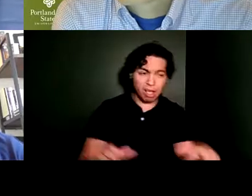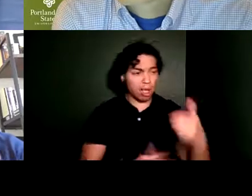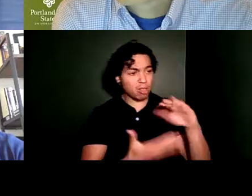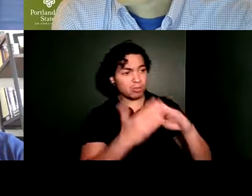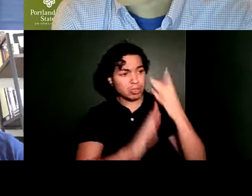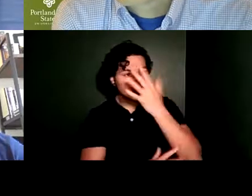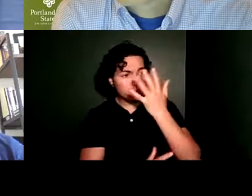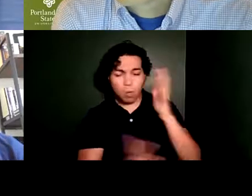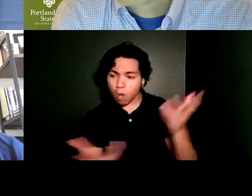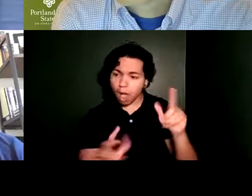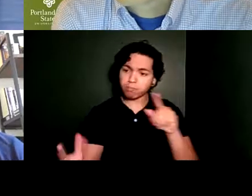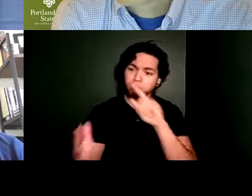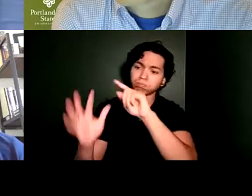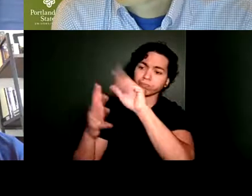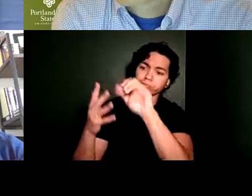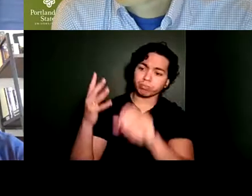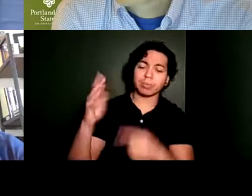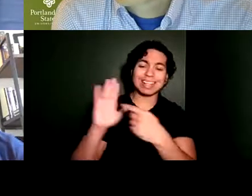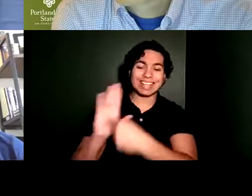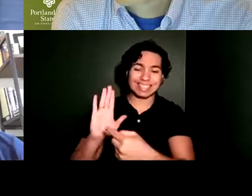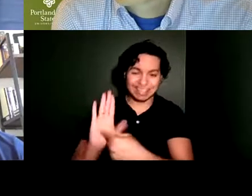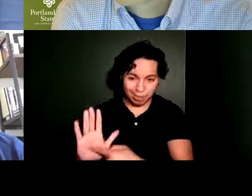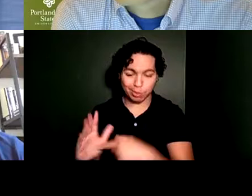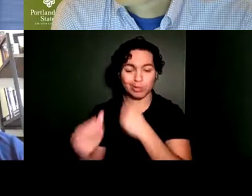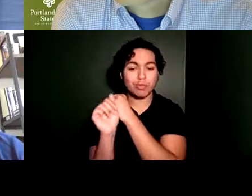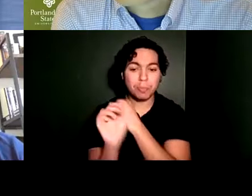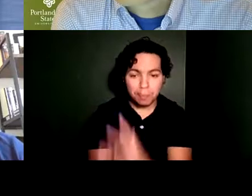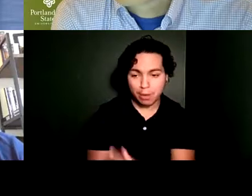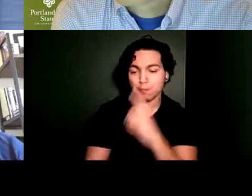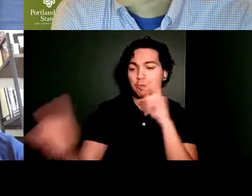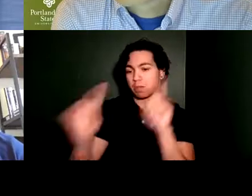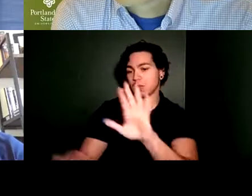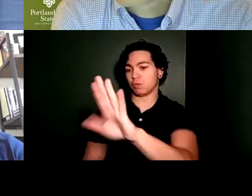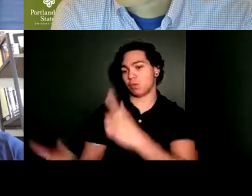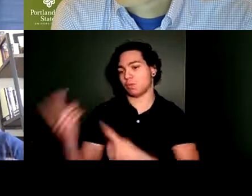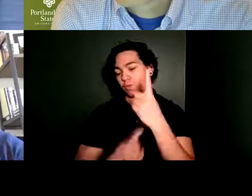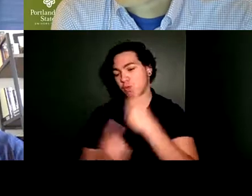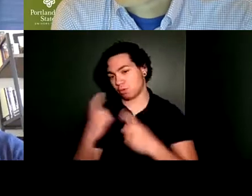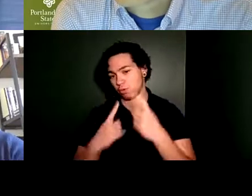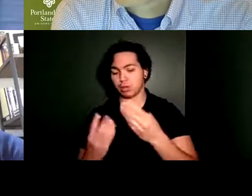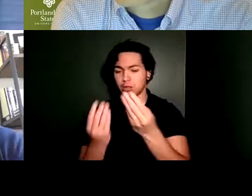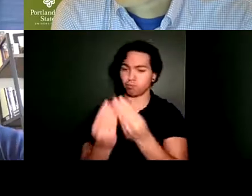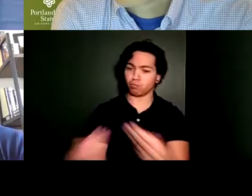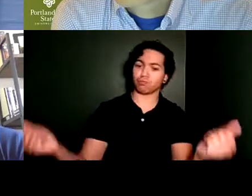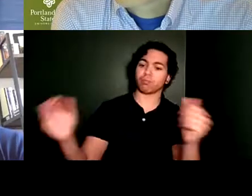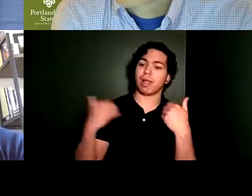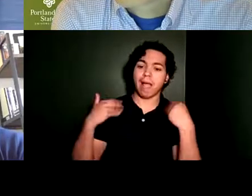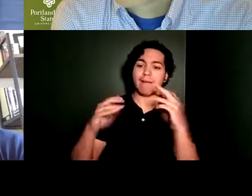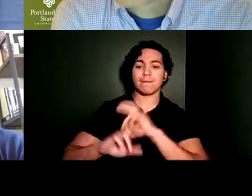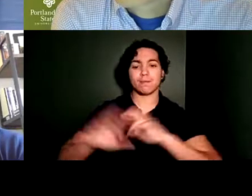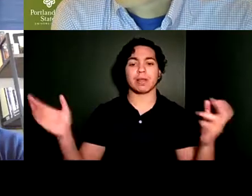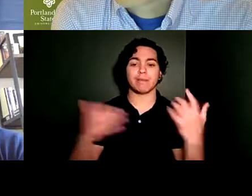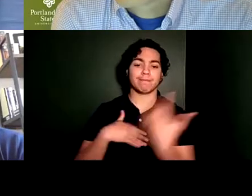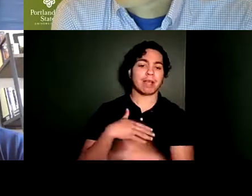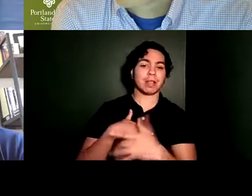we think are best, and come to the table prepared to answer the questions and with solutions that are going to address